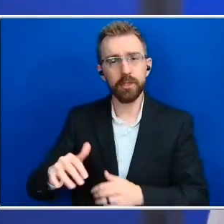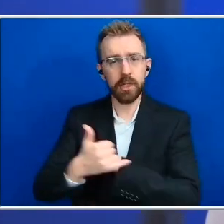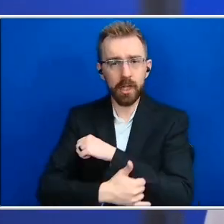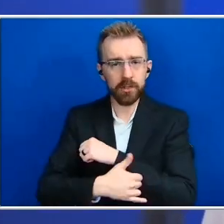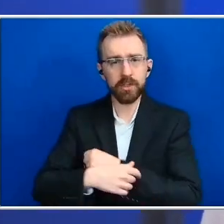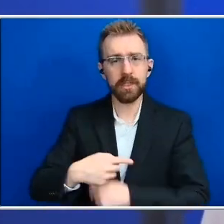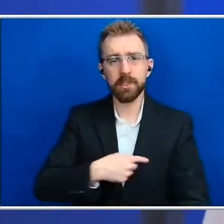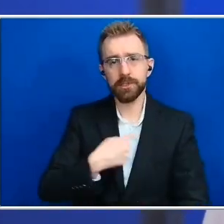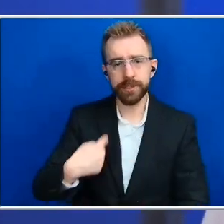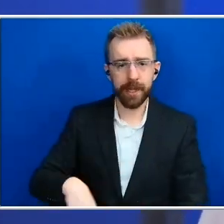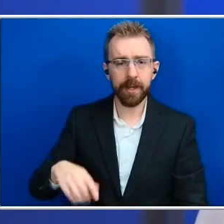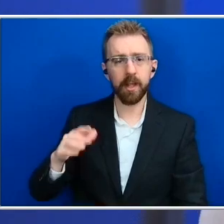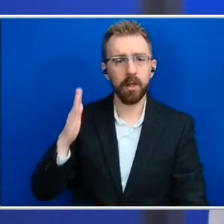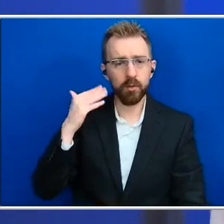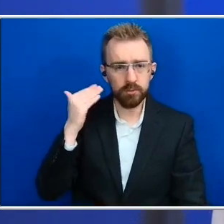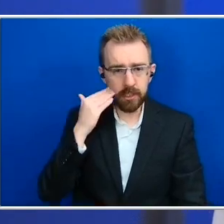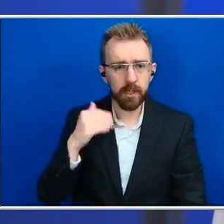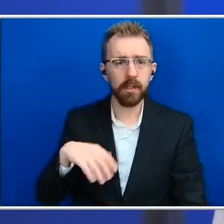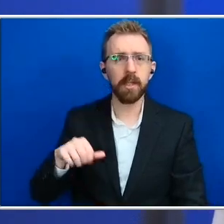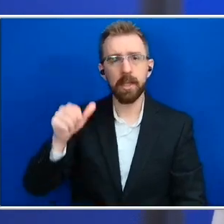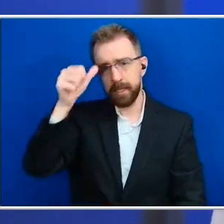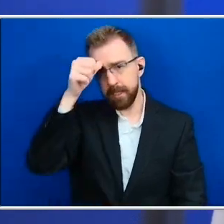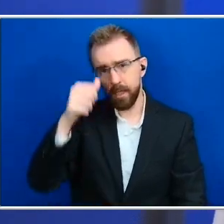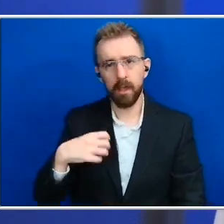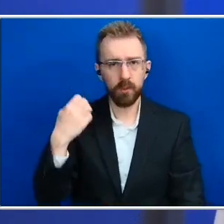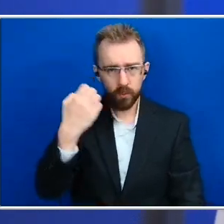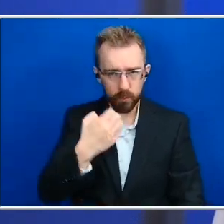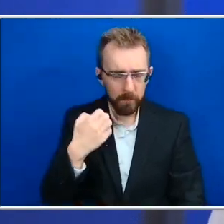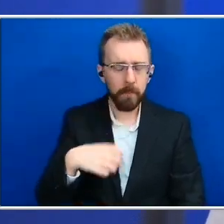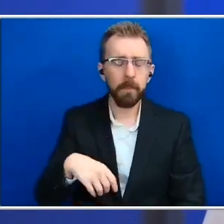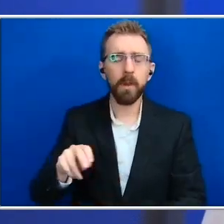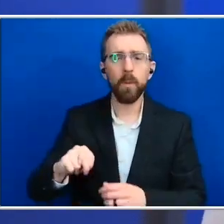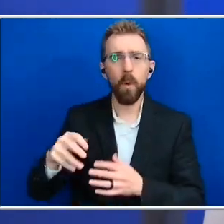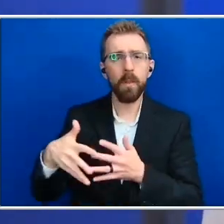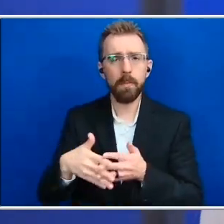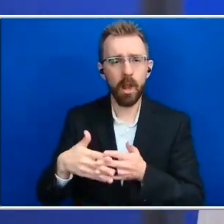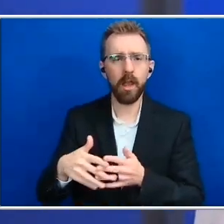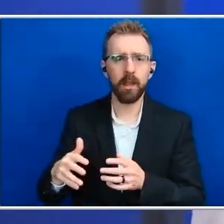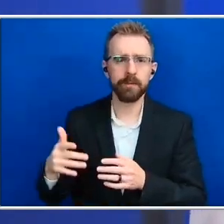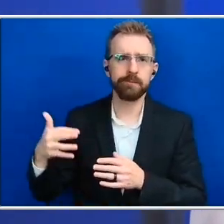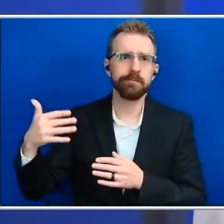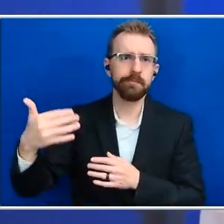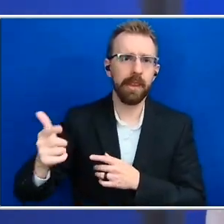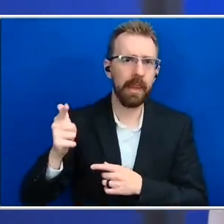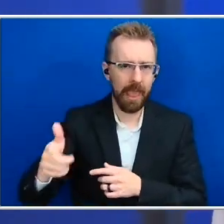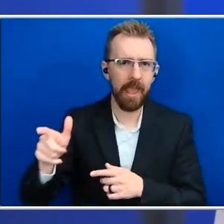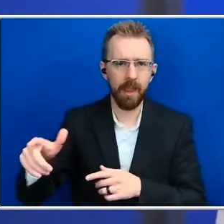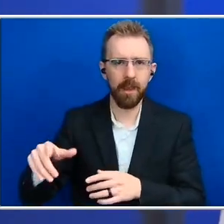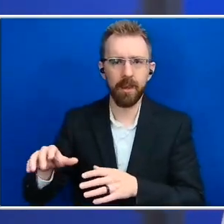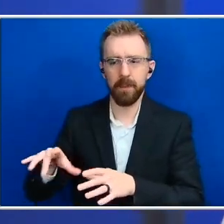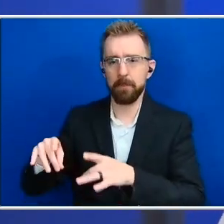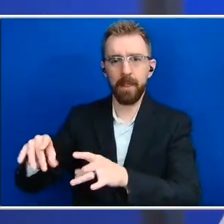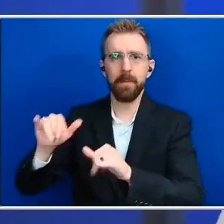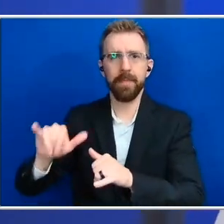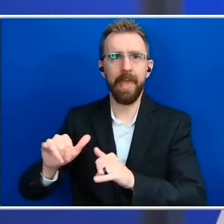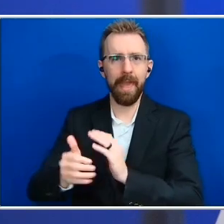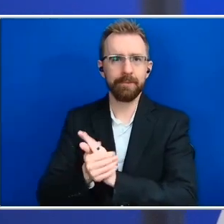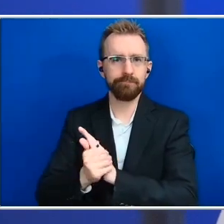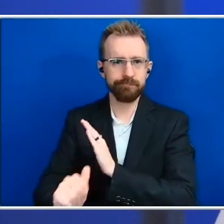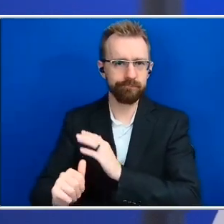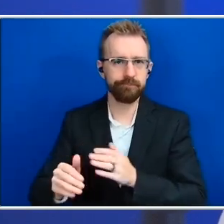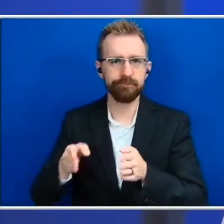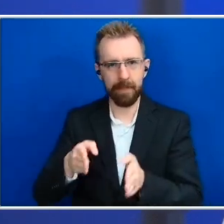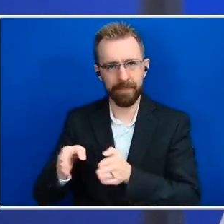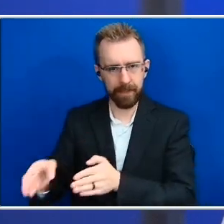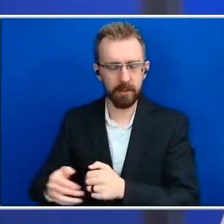to Europe. And North America was late in adaptation of this technique. But the data we